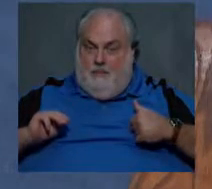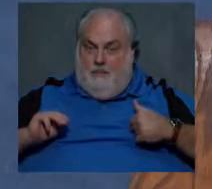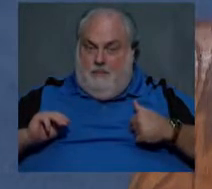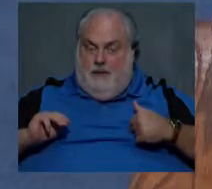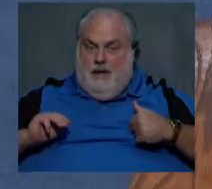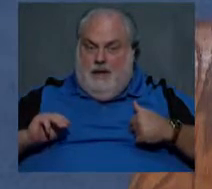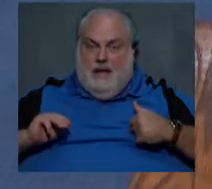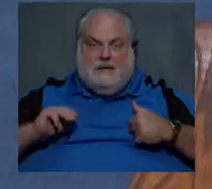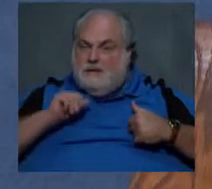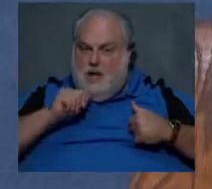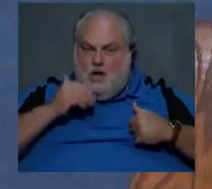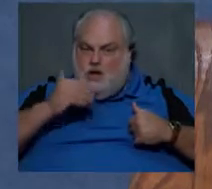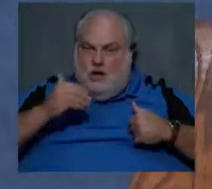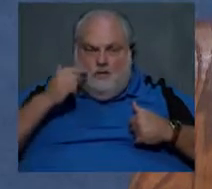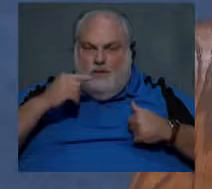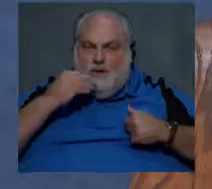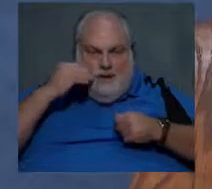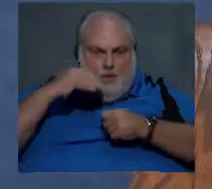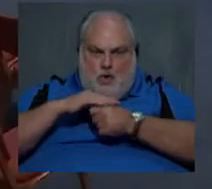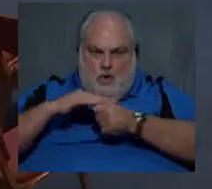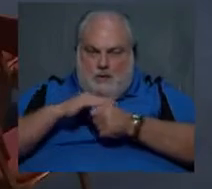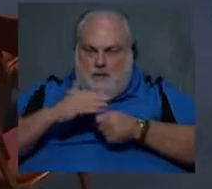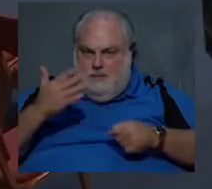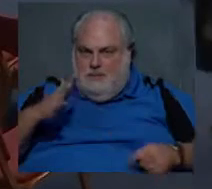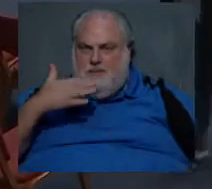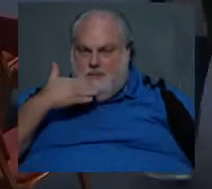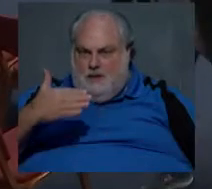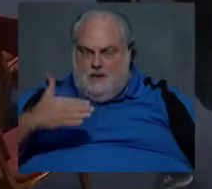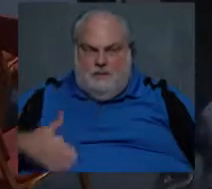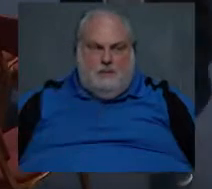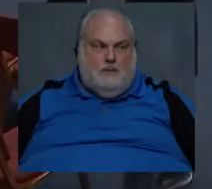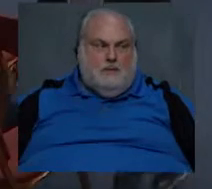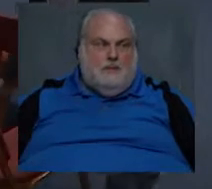It's bad for the neighborhood. Thanks.